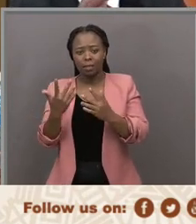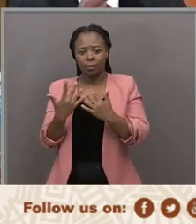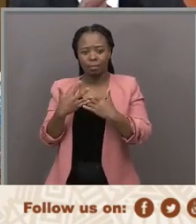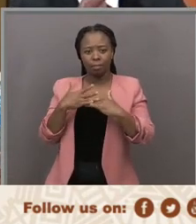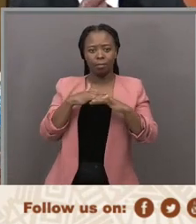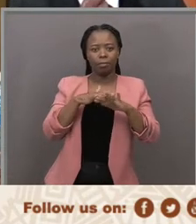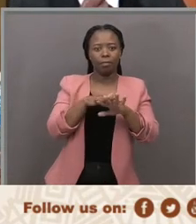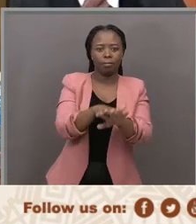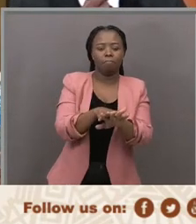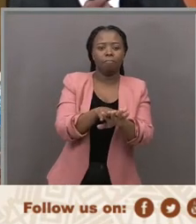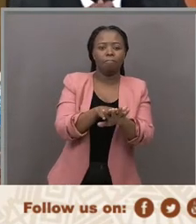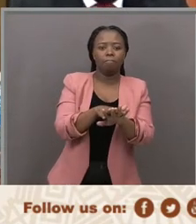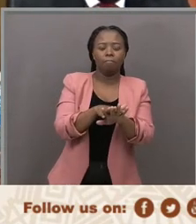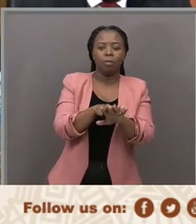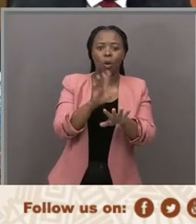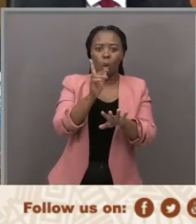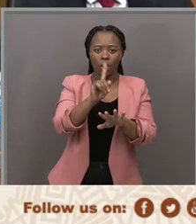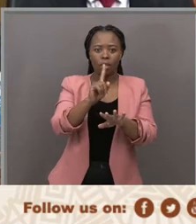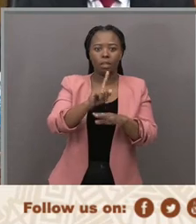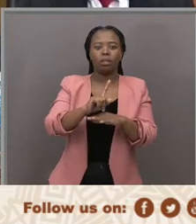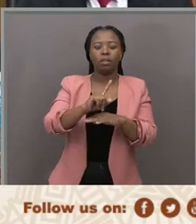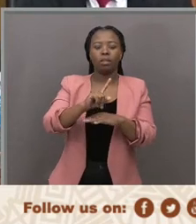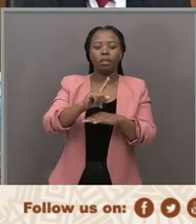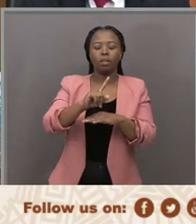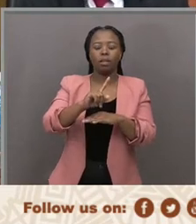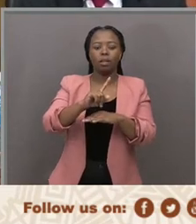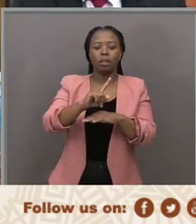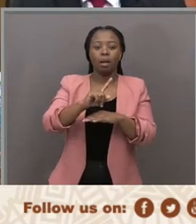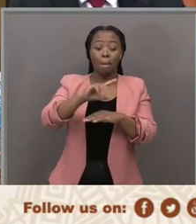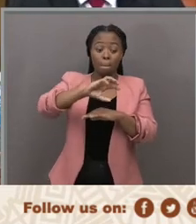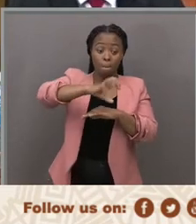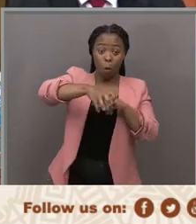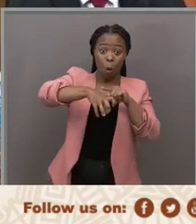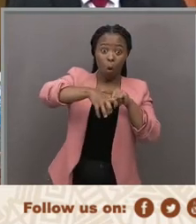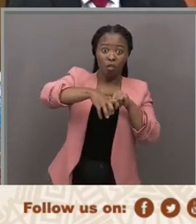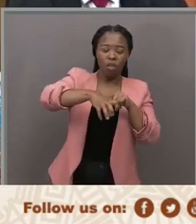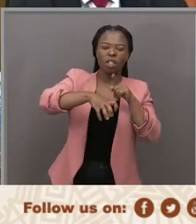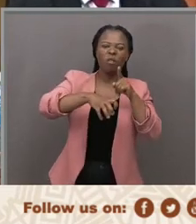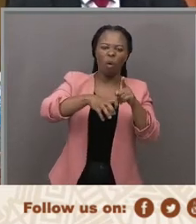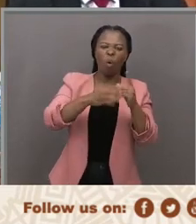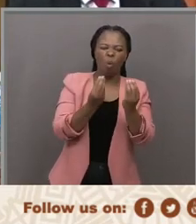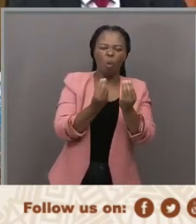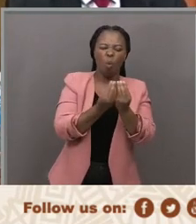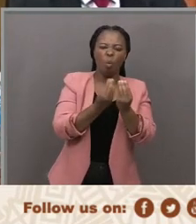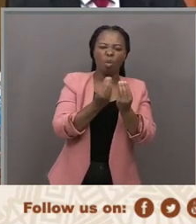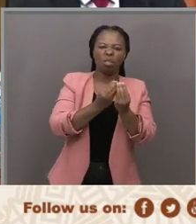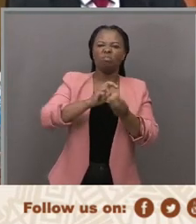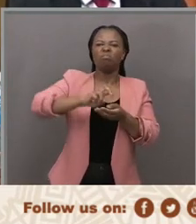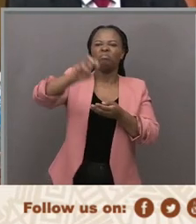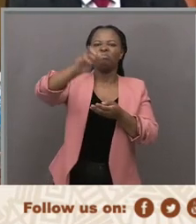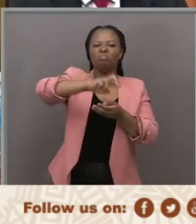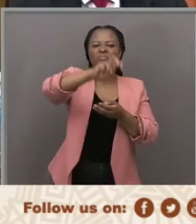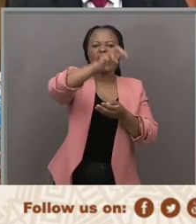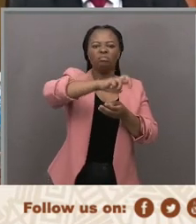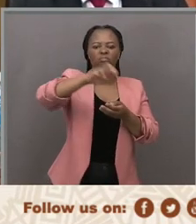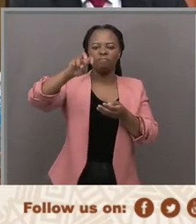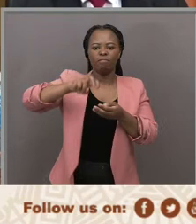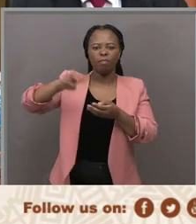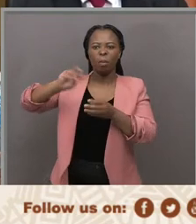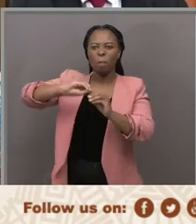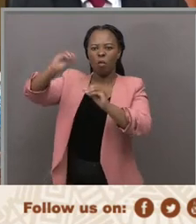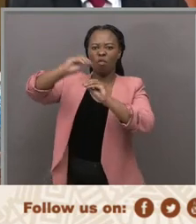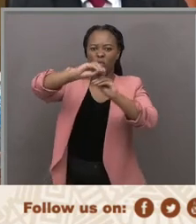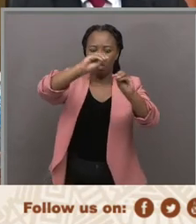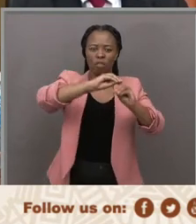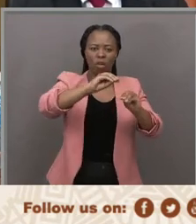of our province in moving goods and services and people from the different parts of our province. But there have been delays